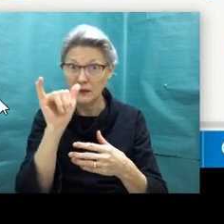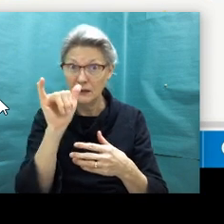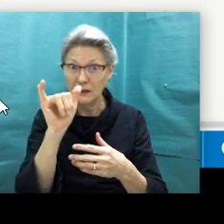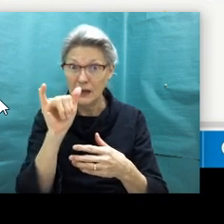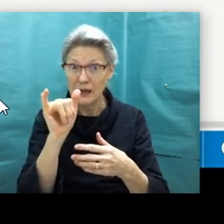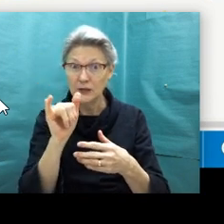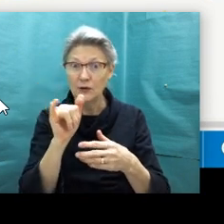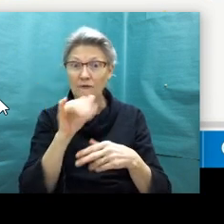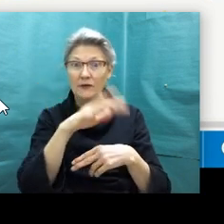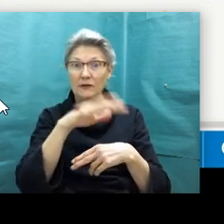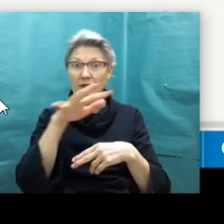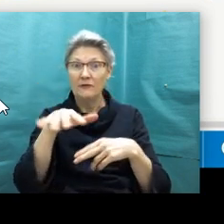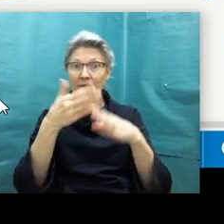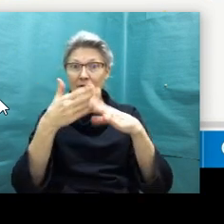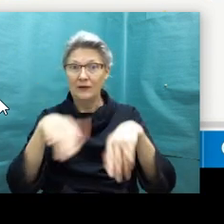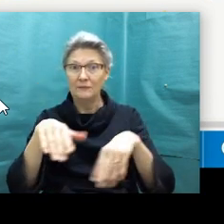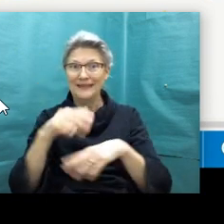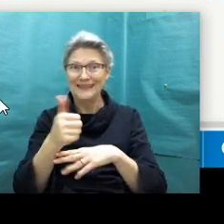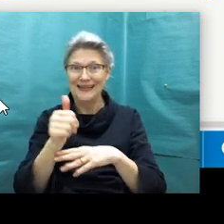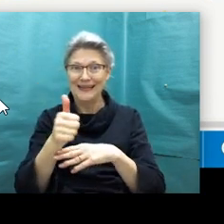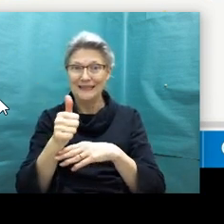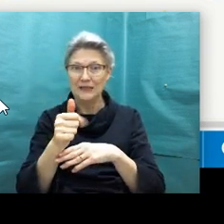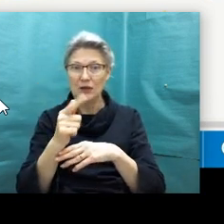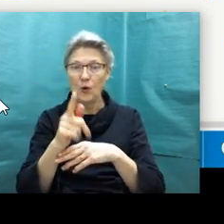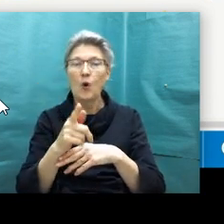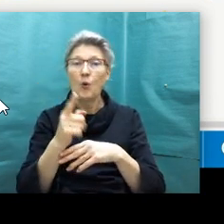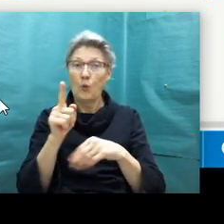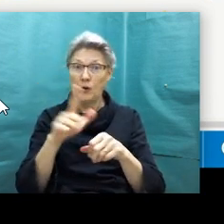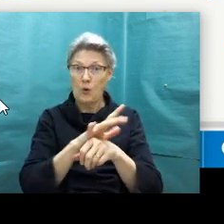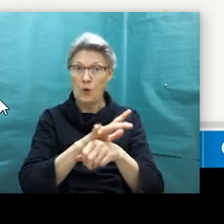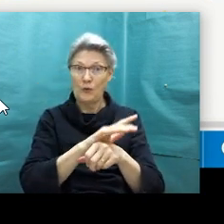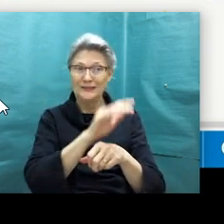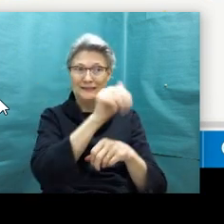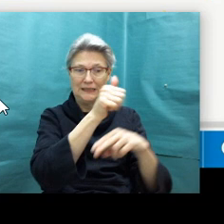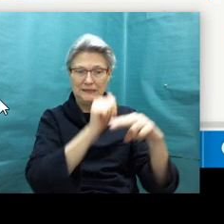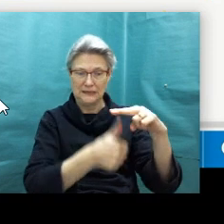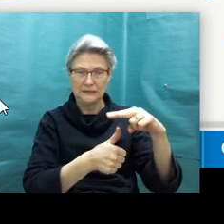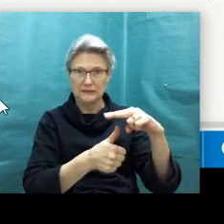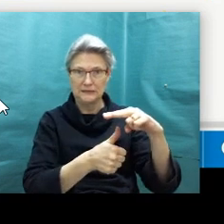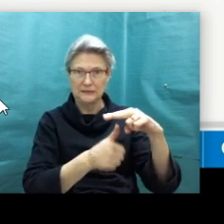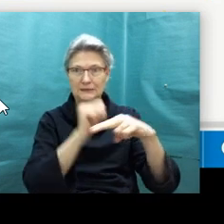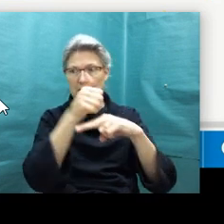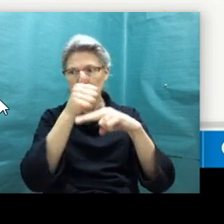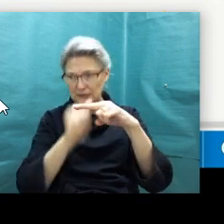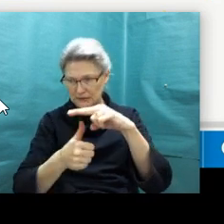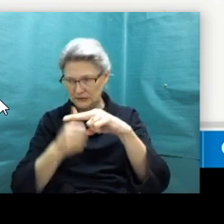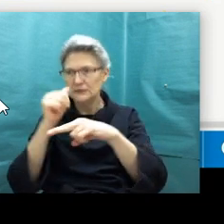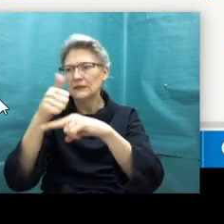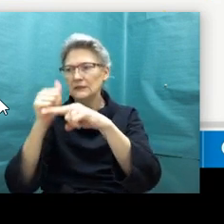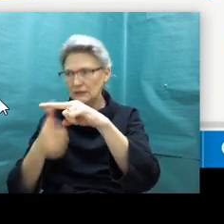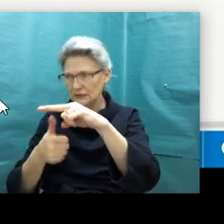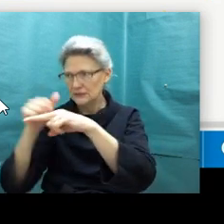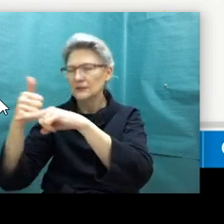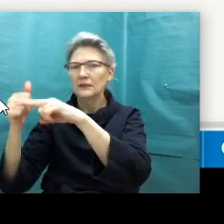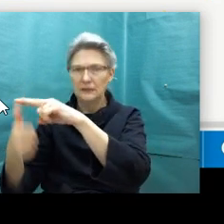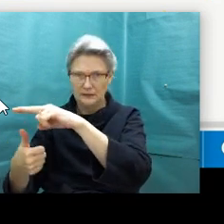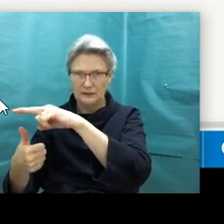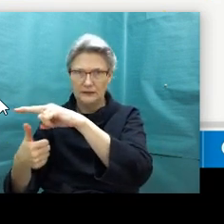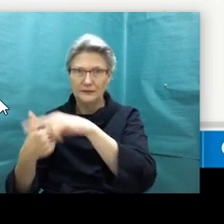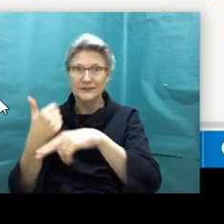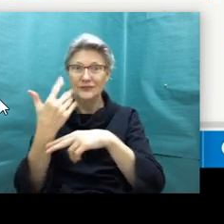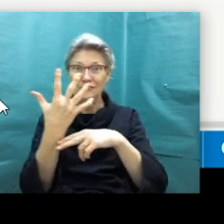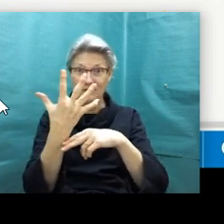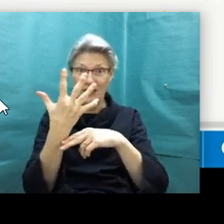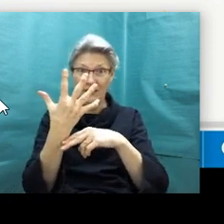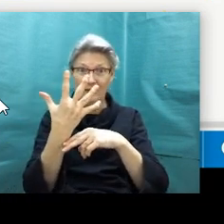I can do 55 divided by 10, or I know that in one whole there's 10 tenths. And I know there's 10, 20, 30, 40, 50. I'm